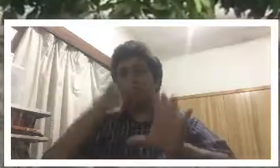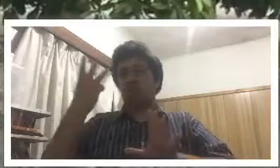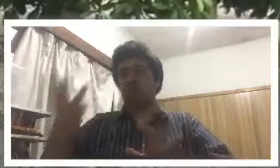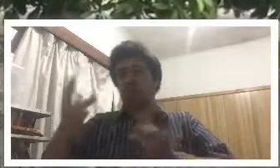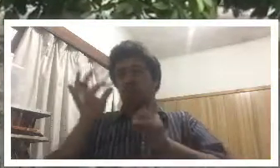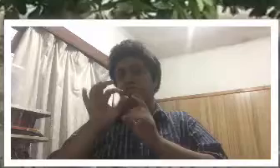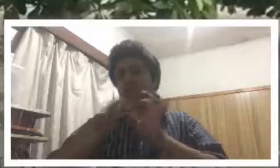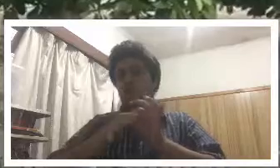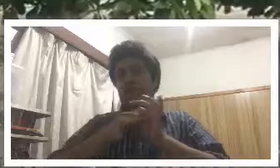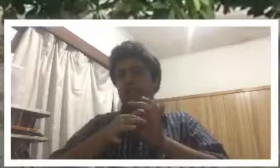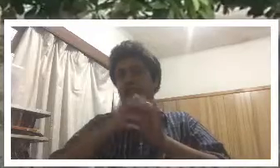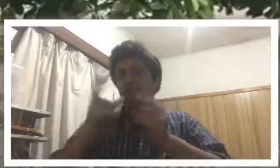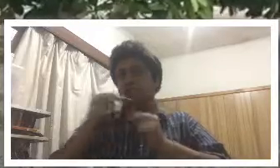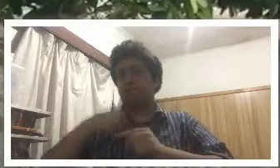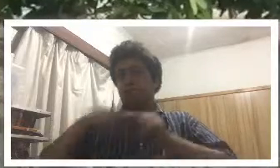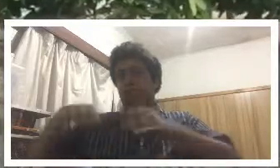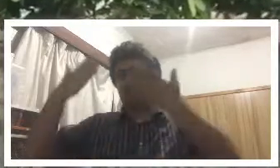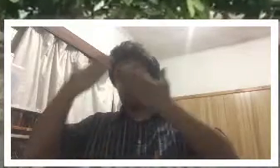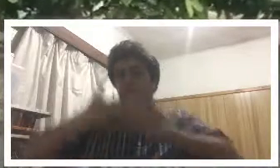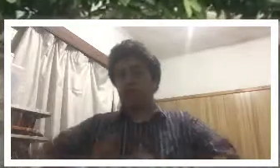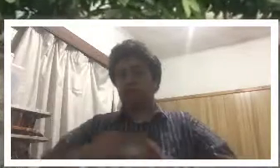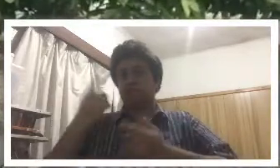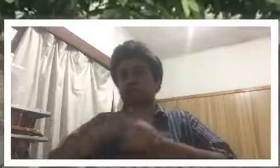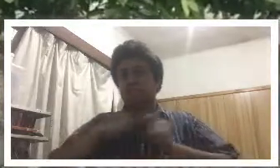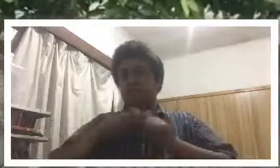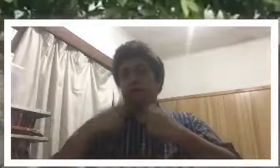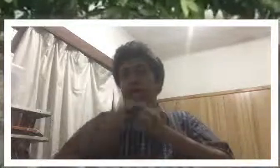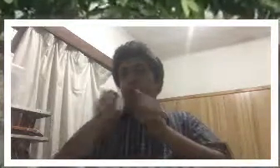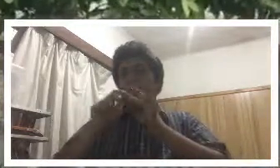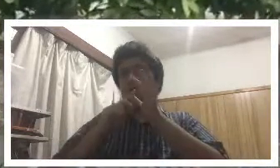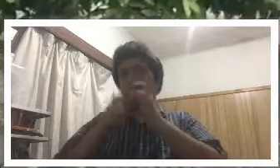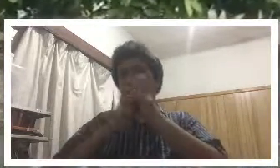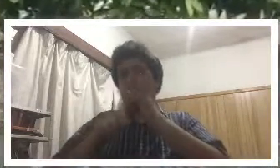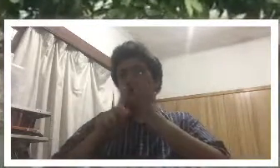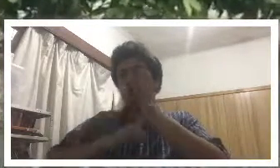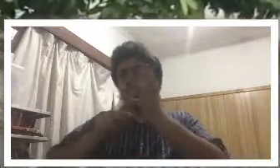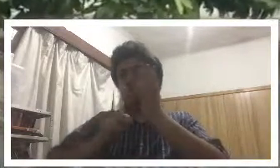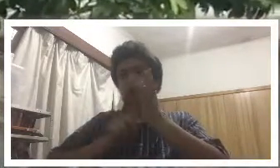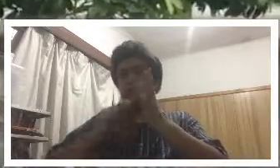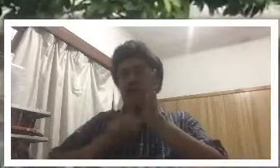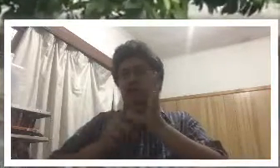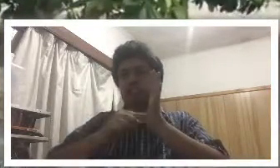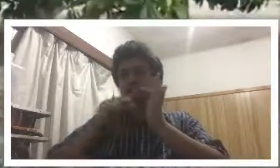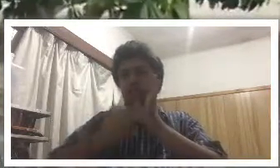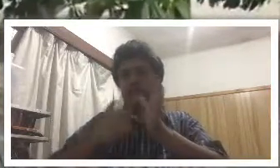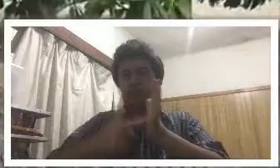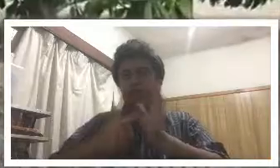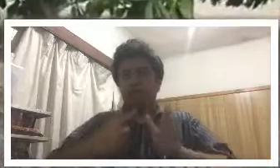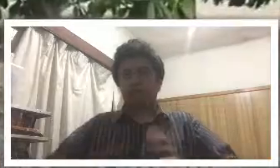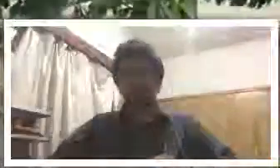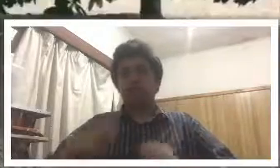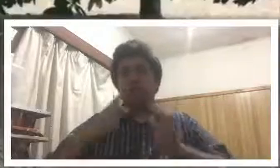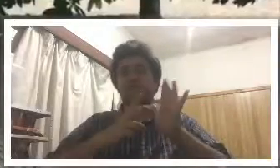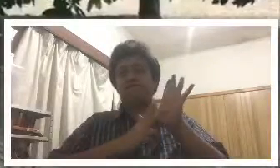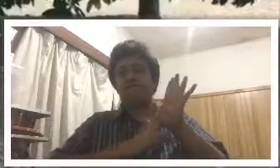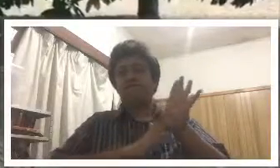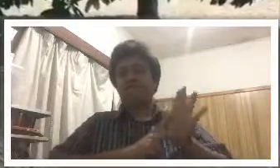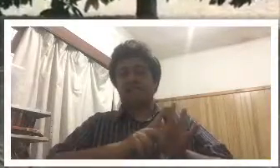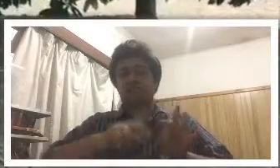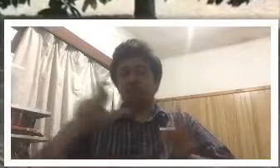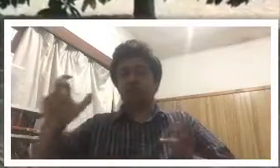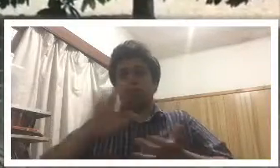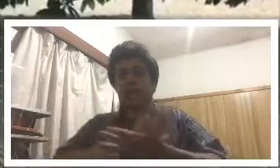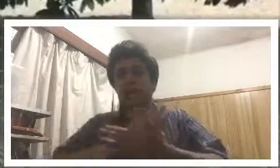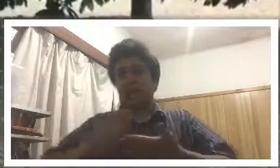and with me this evening and part of our Humanities team is Pablo Miguel, Julian Ariglia and Tirada Williams. At